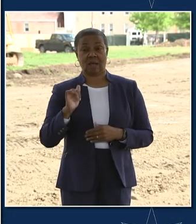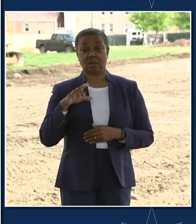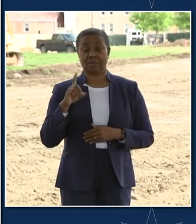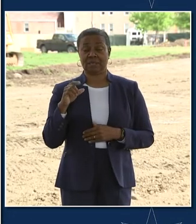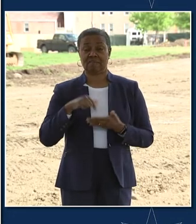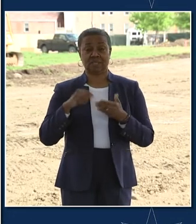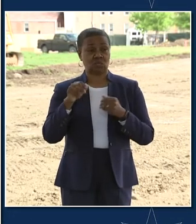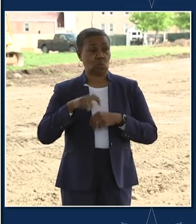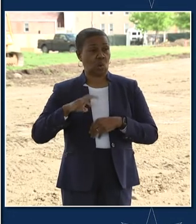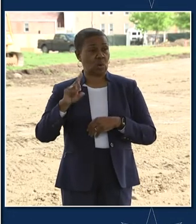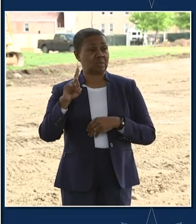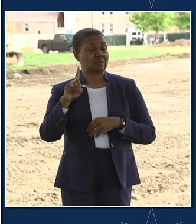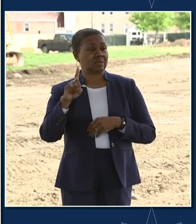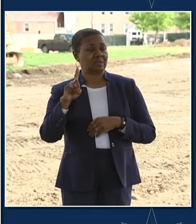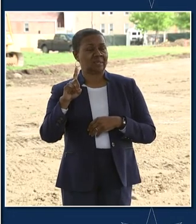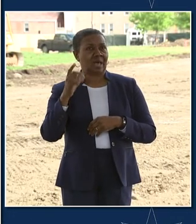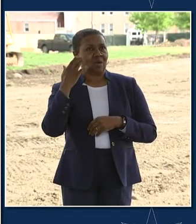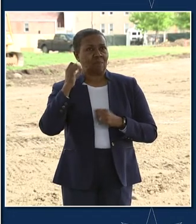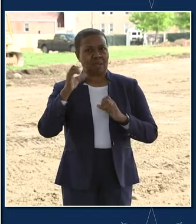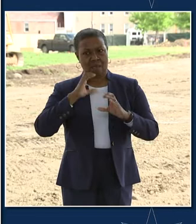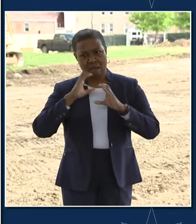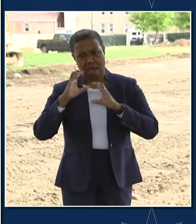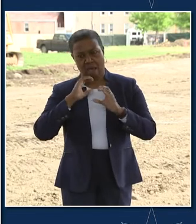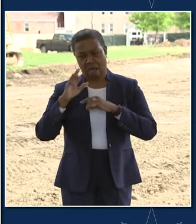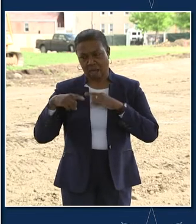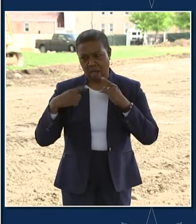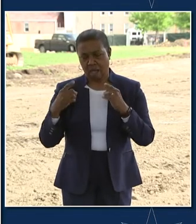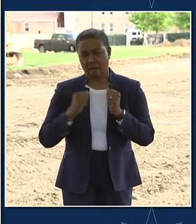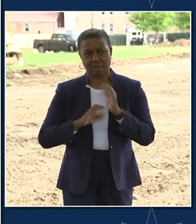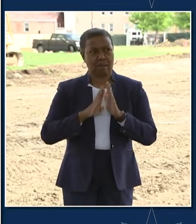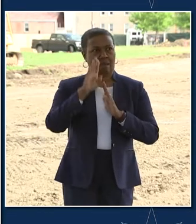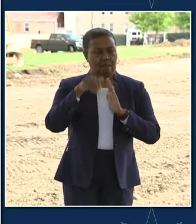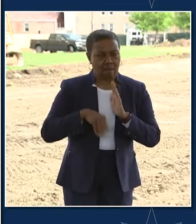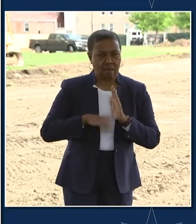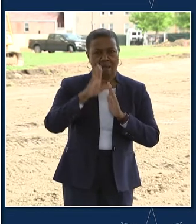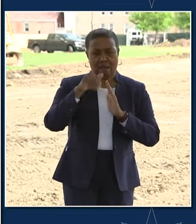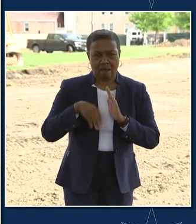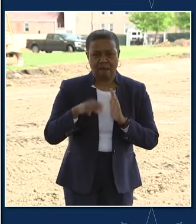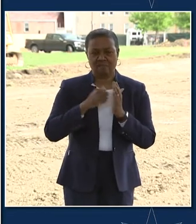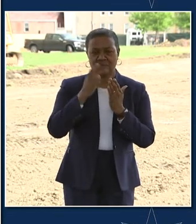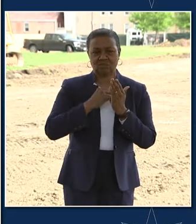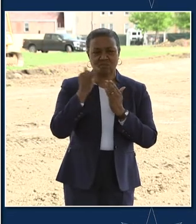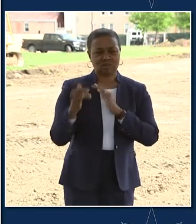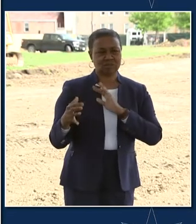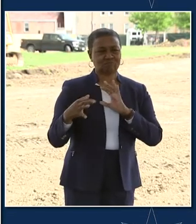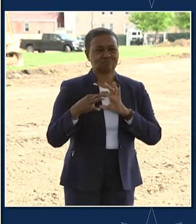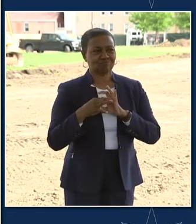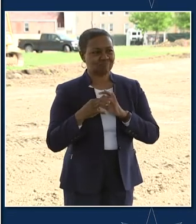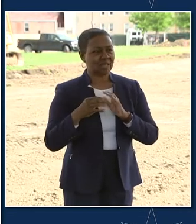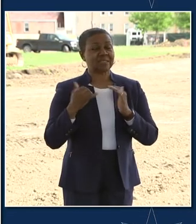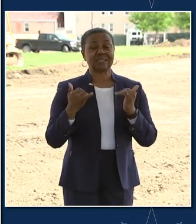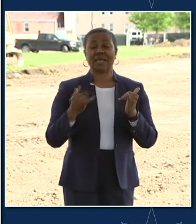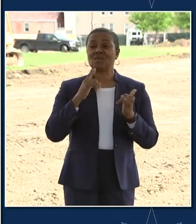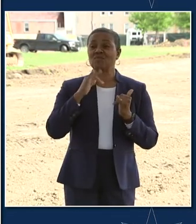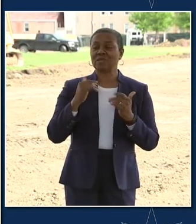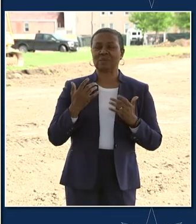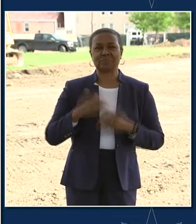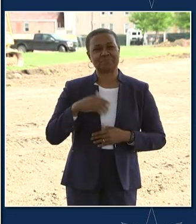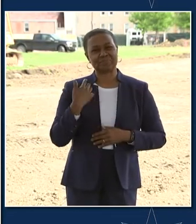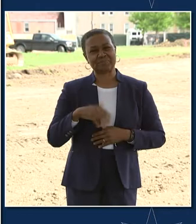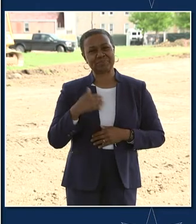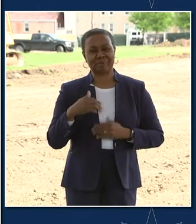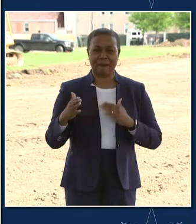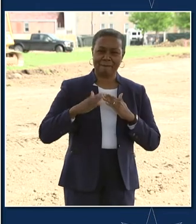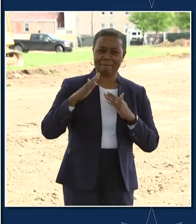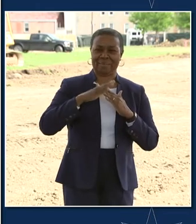of this ward. I don't know how many conversations we've had, how many peaks and valleys we've had as far as this project is concerned, but today really is a